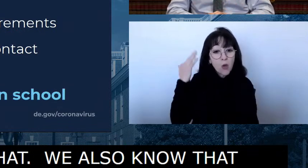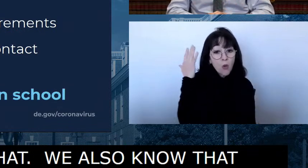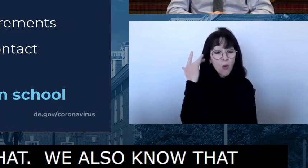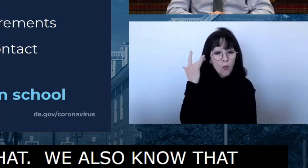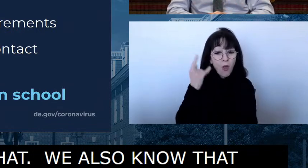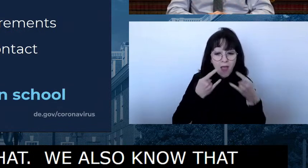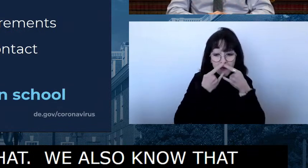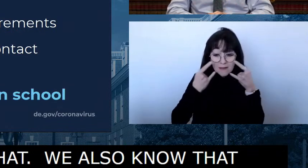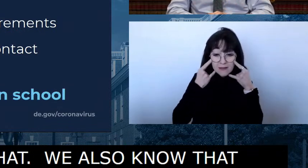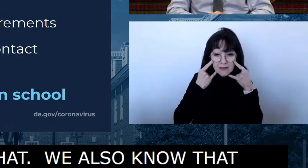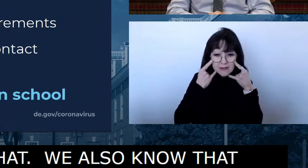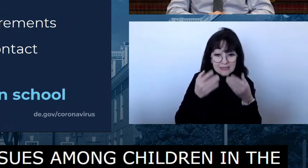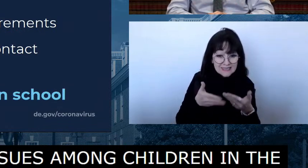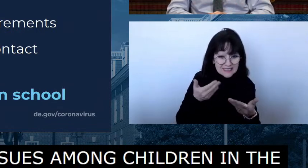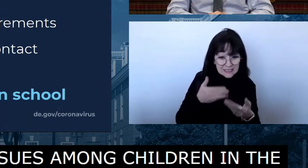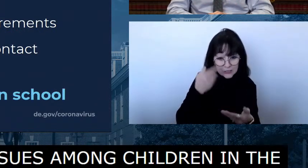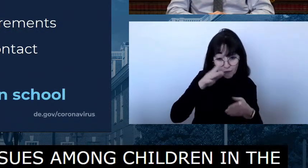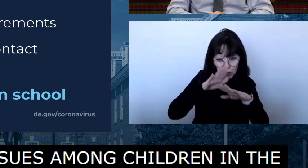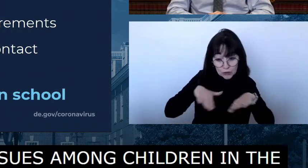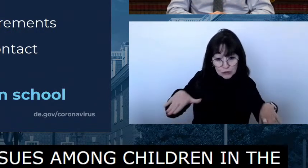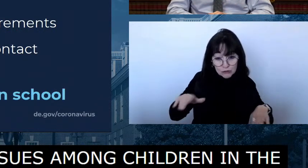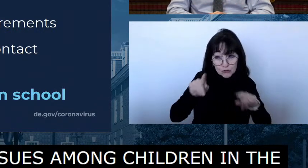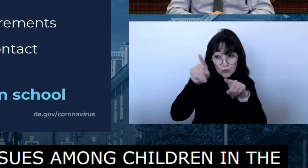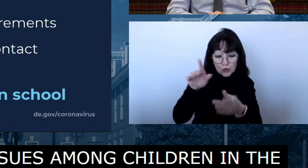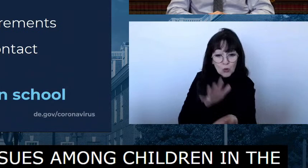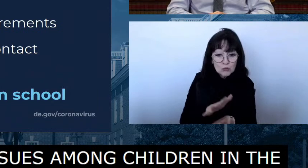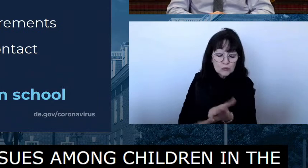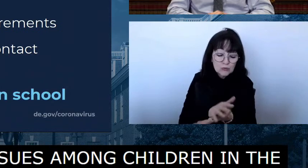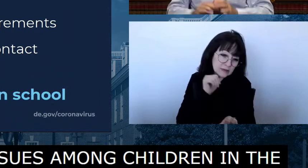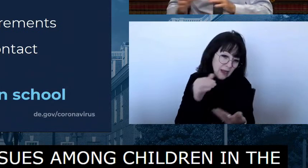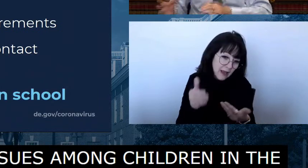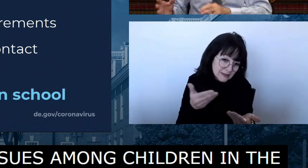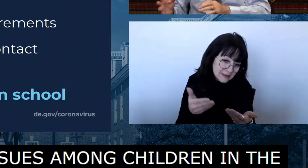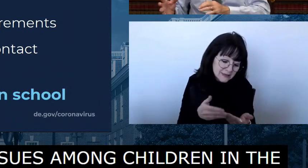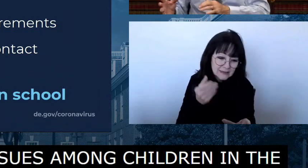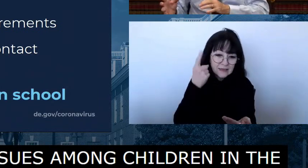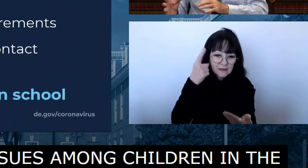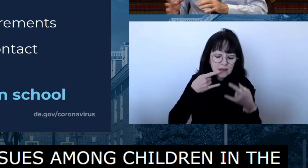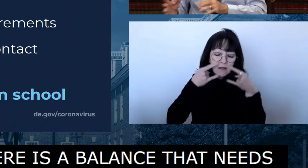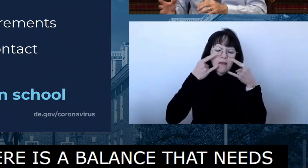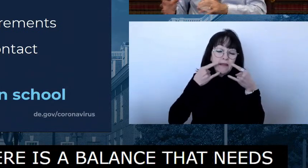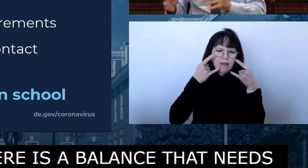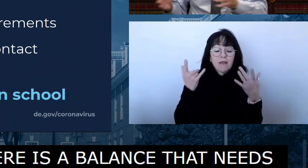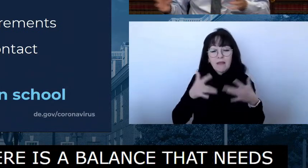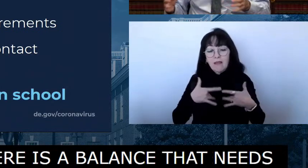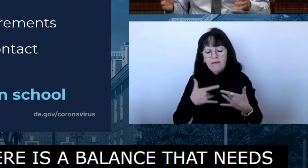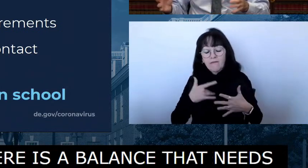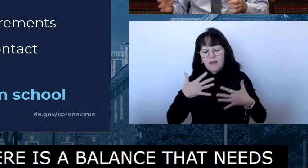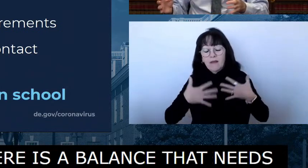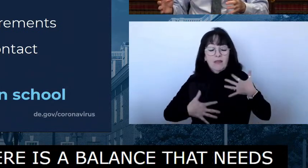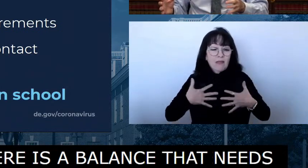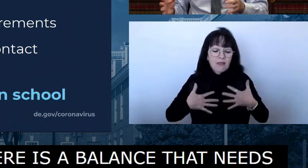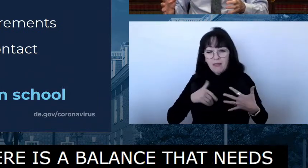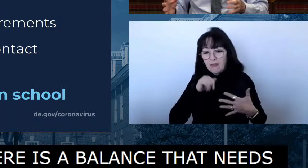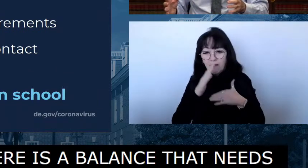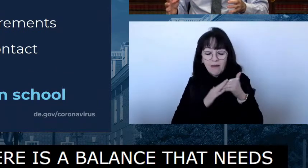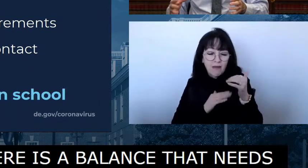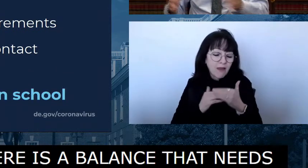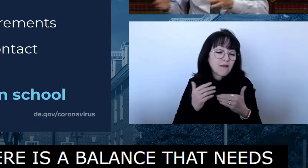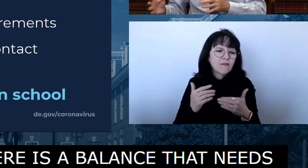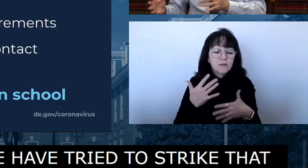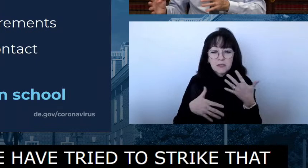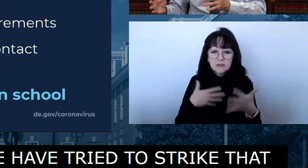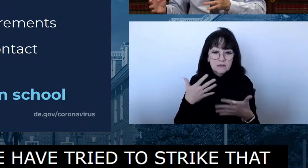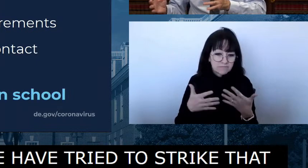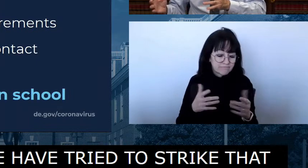And we've tried to strike that balance. So far, since this information has been known more publicly, I've had